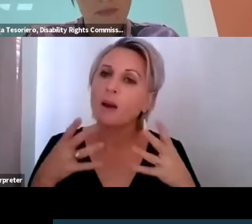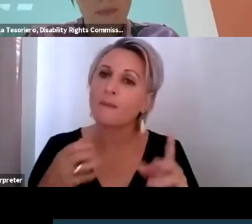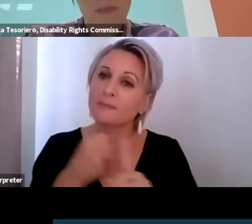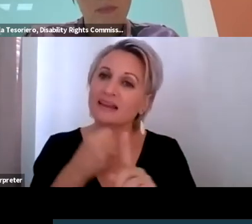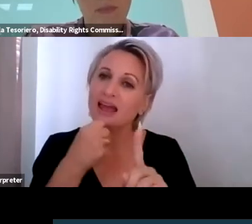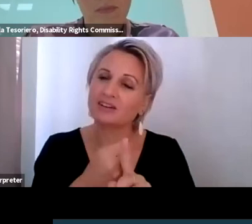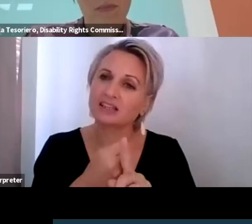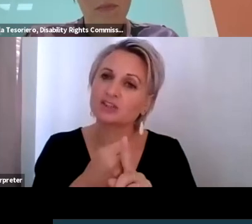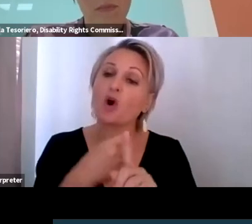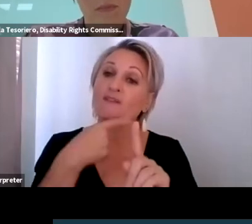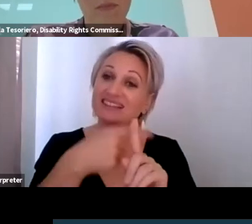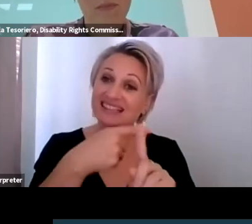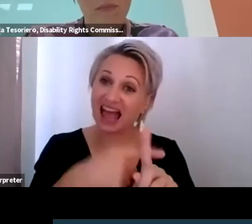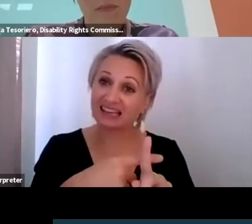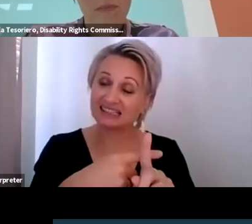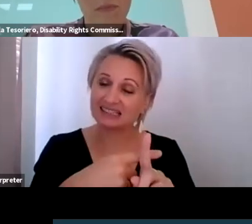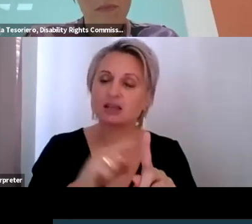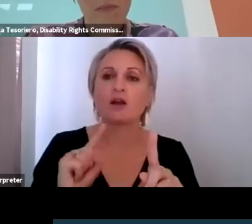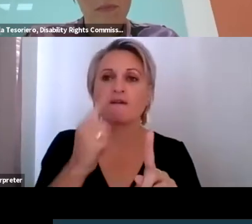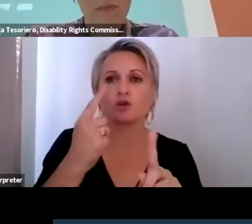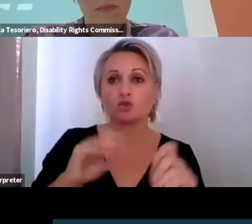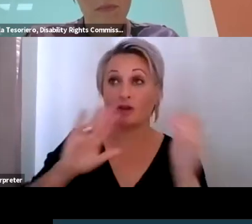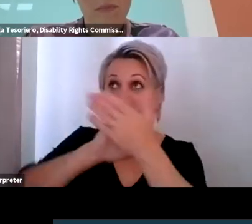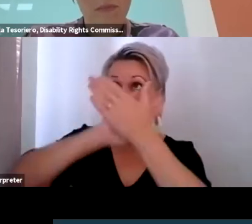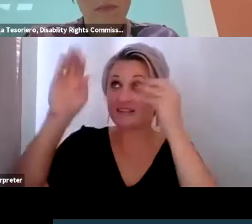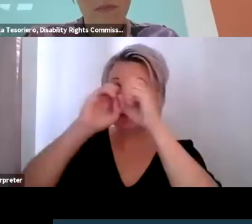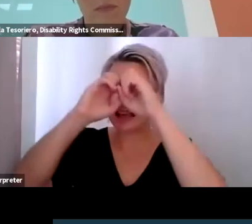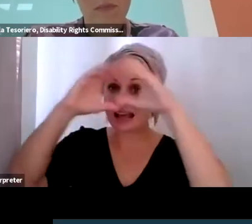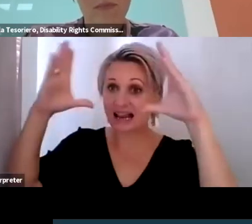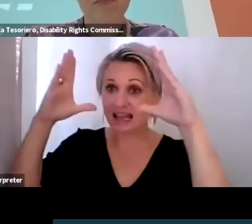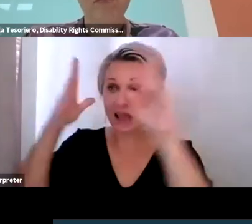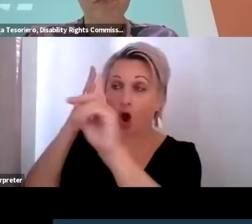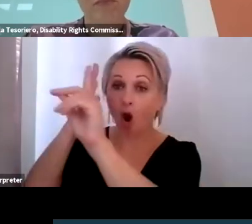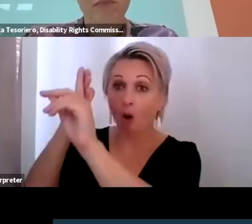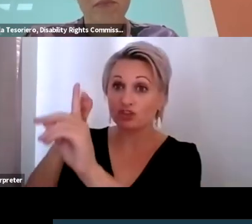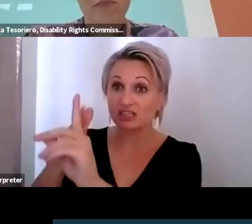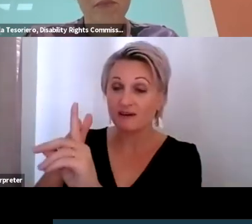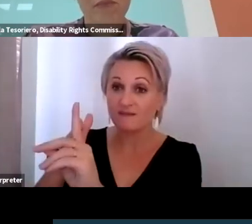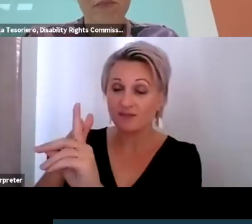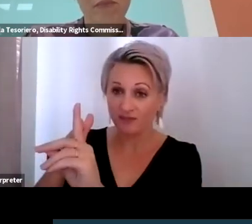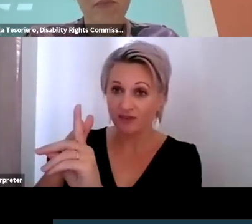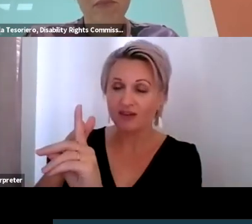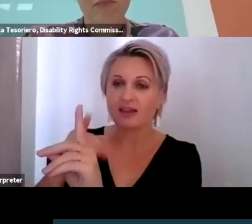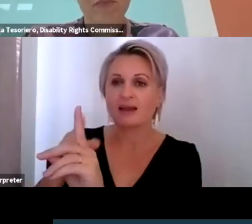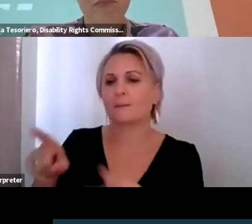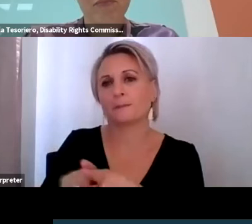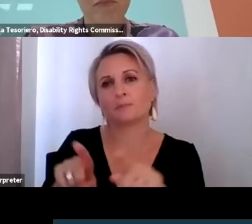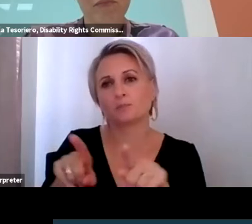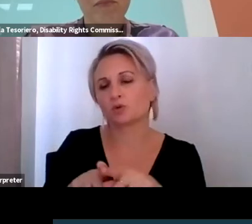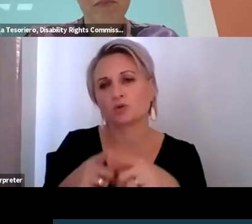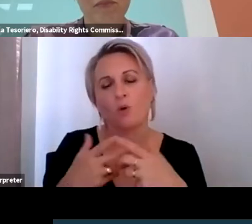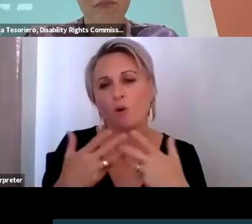clear objectives, but falling slightly short of the actual quota thing, which, you know, could have